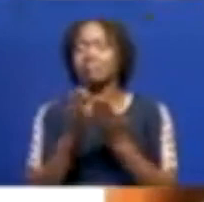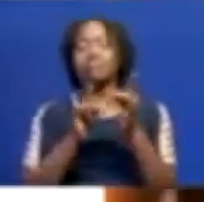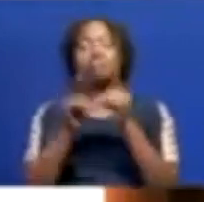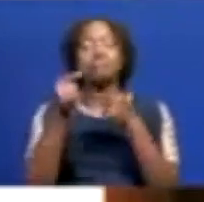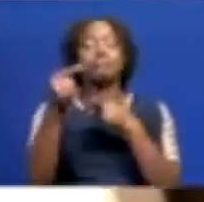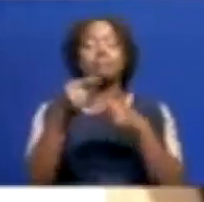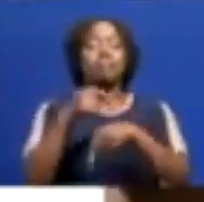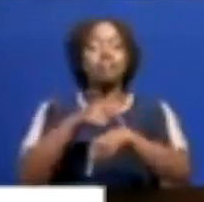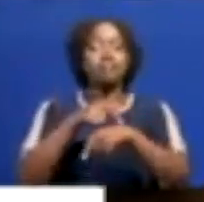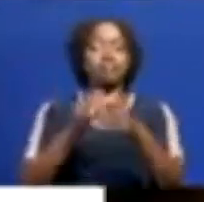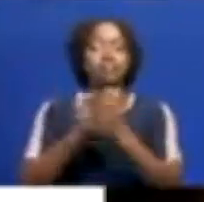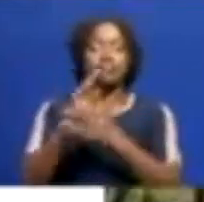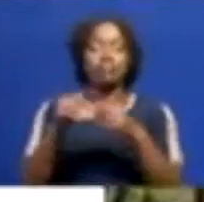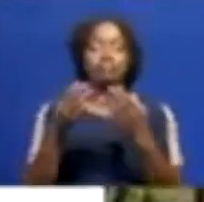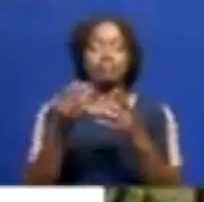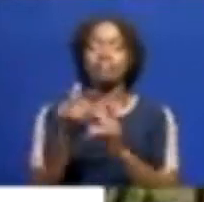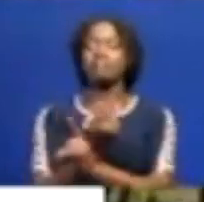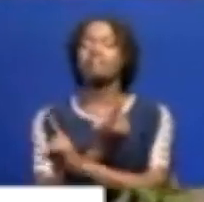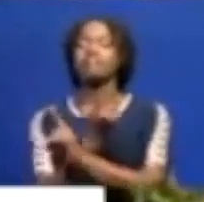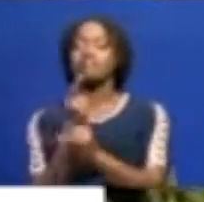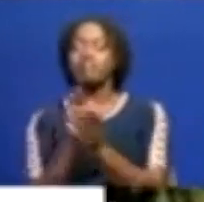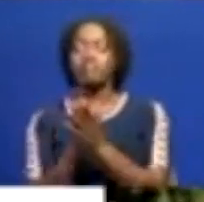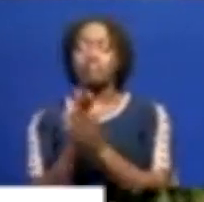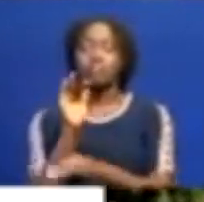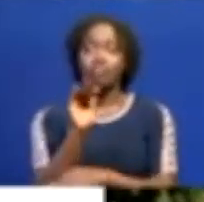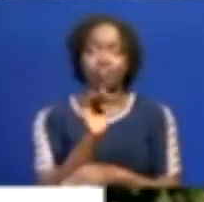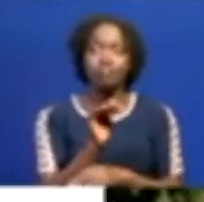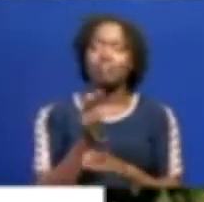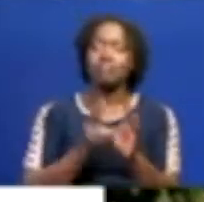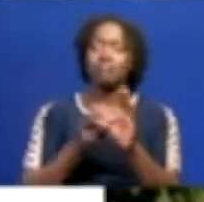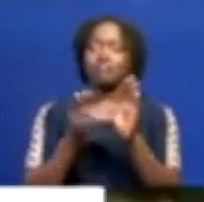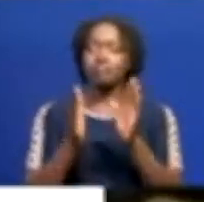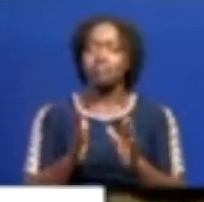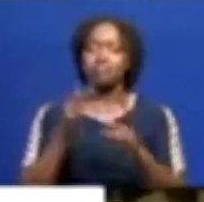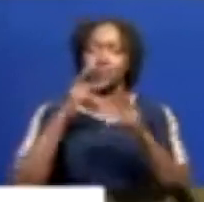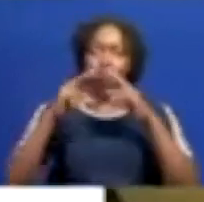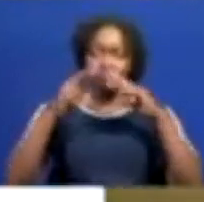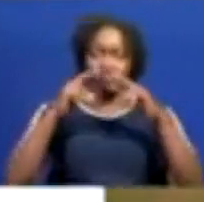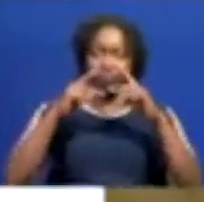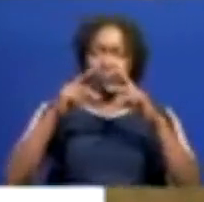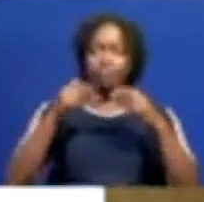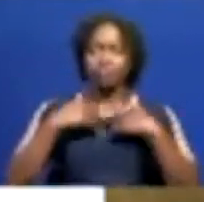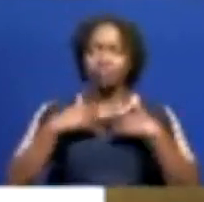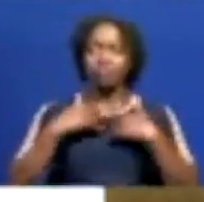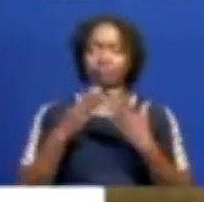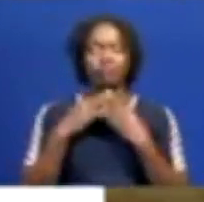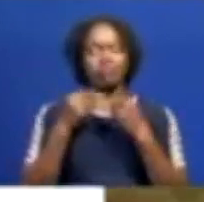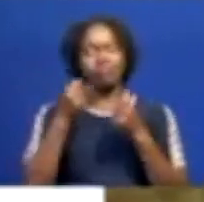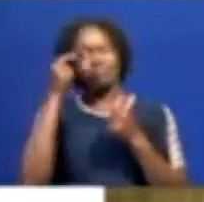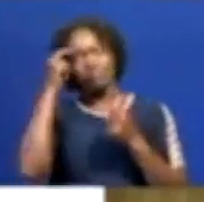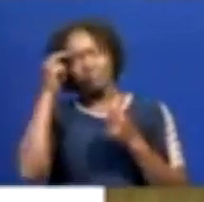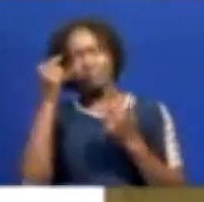term through product diversification, adding players in the hospitality industry to come up with an assortment of